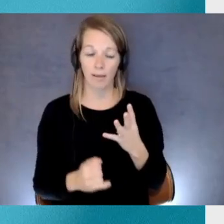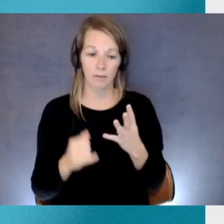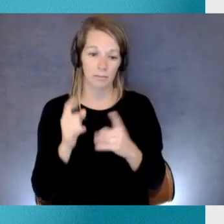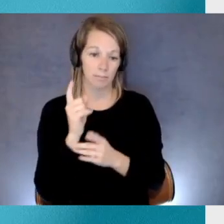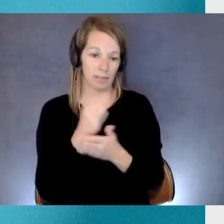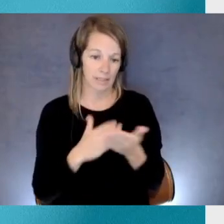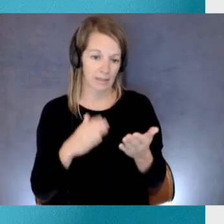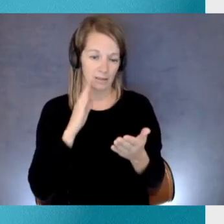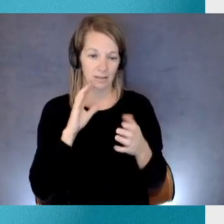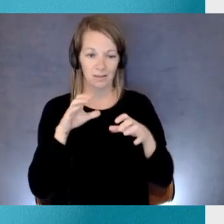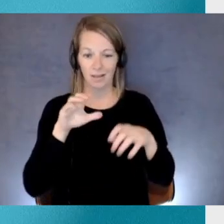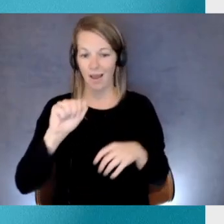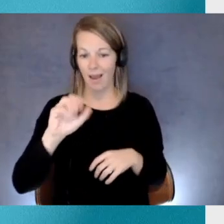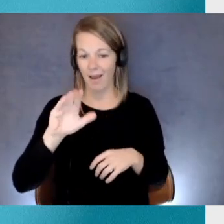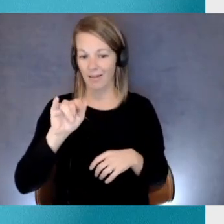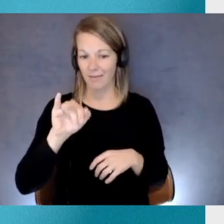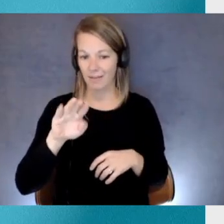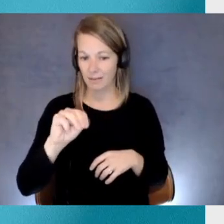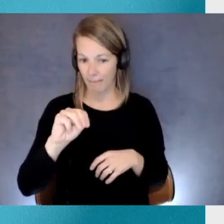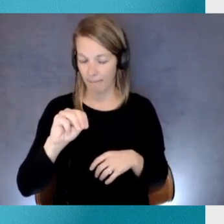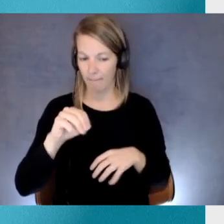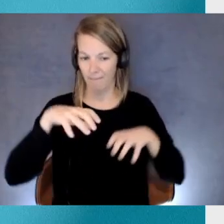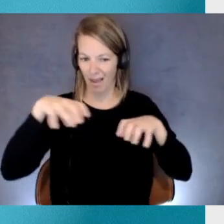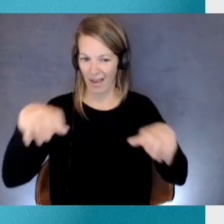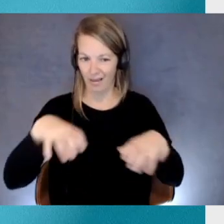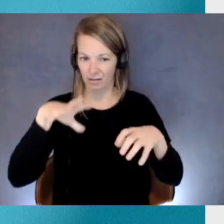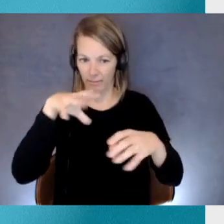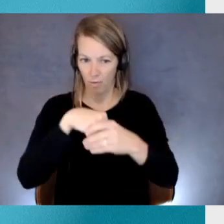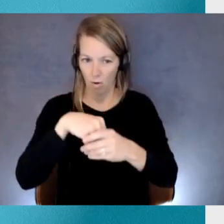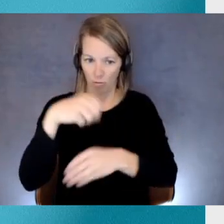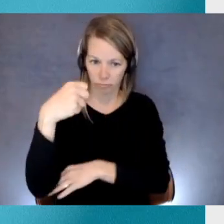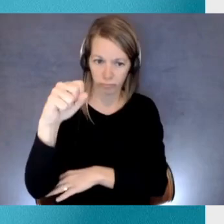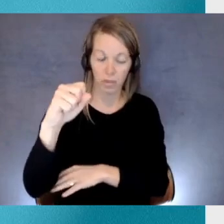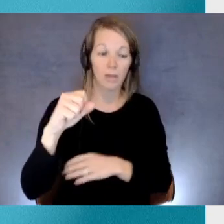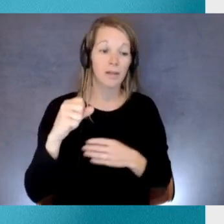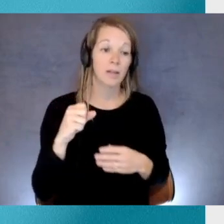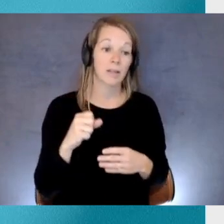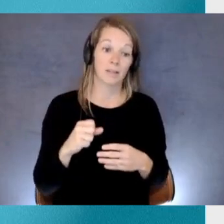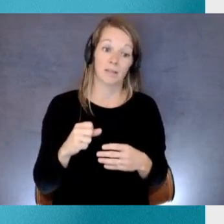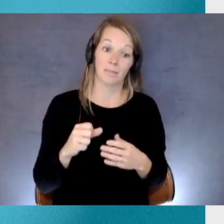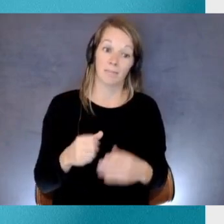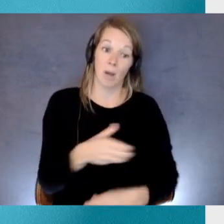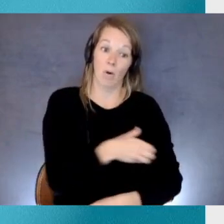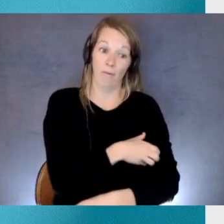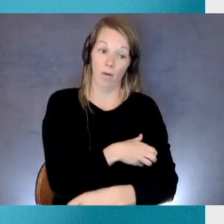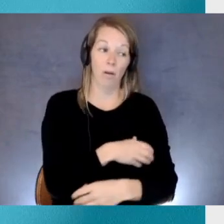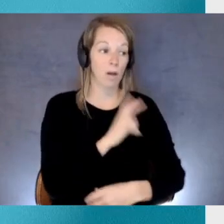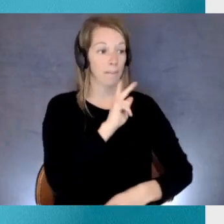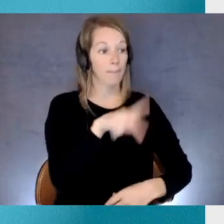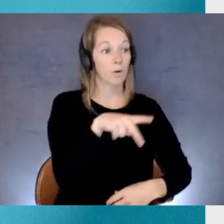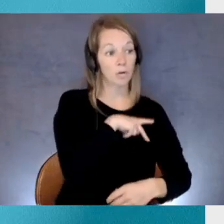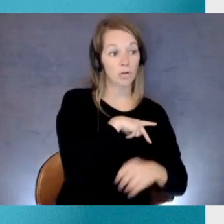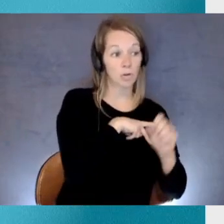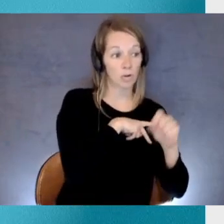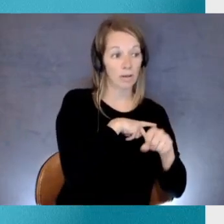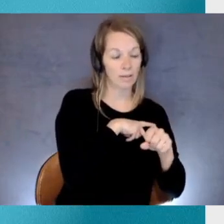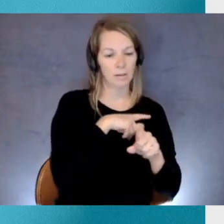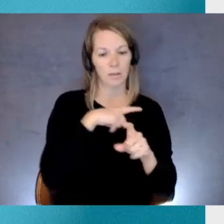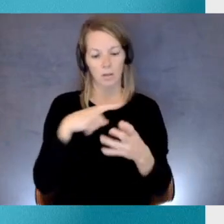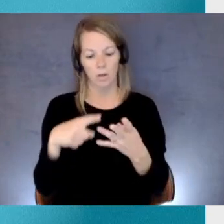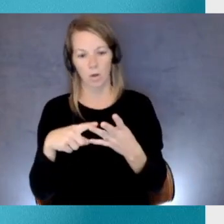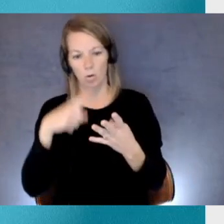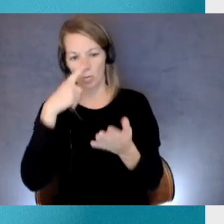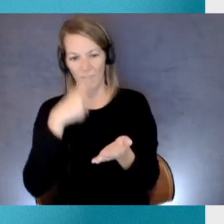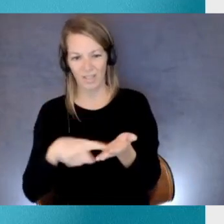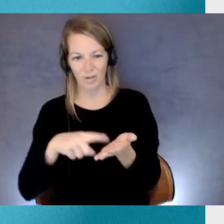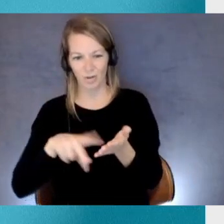is activism. I think that it's really powerful because comics can bring the personal narrative and the research can bring data.